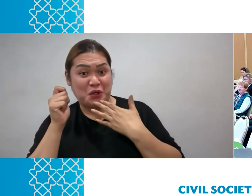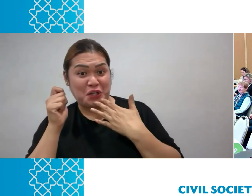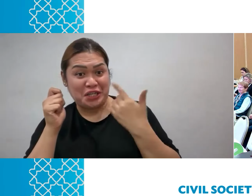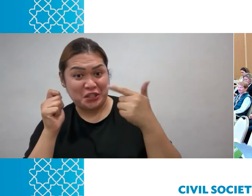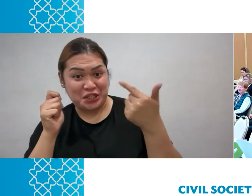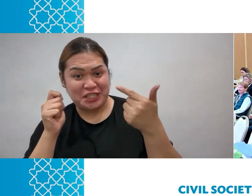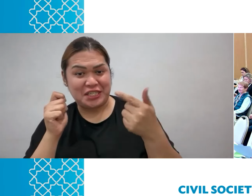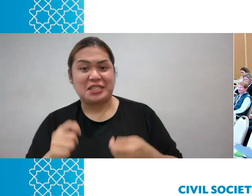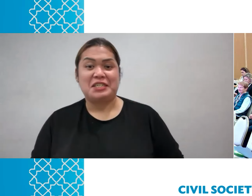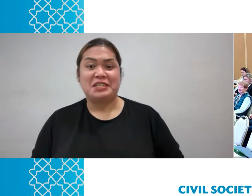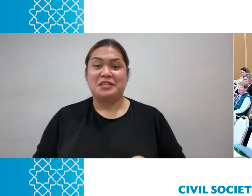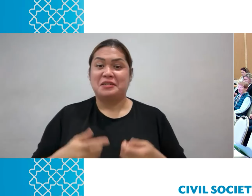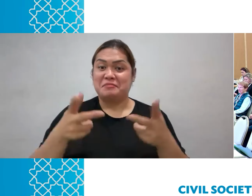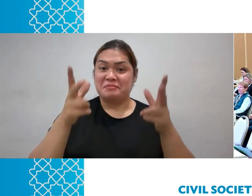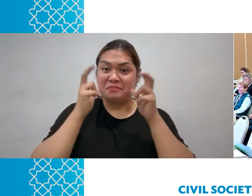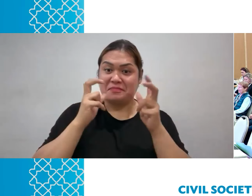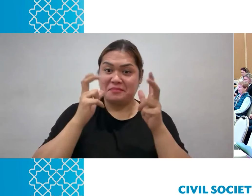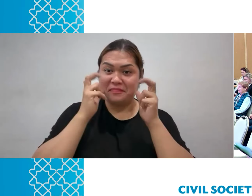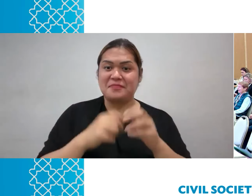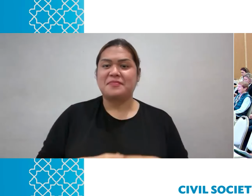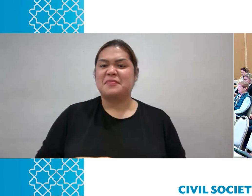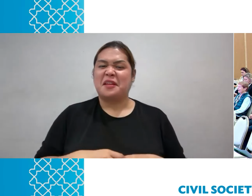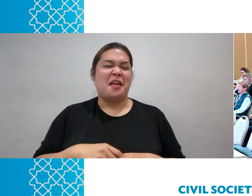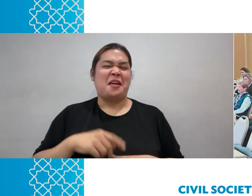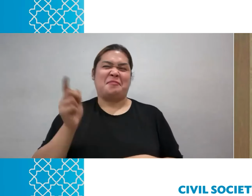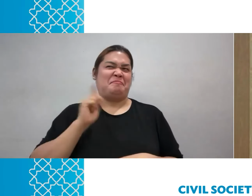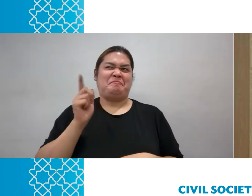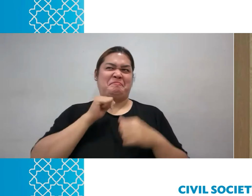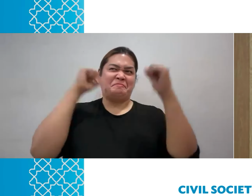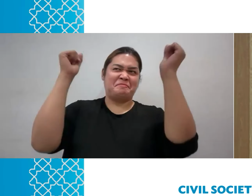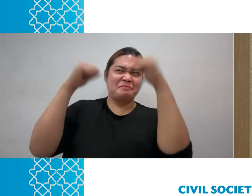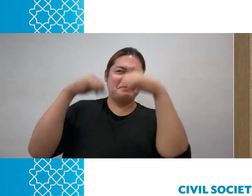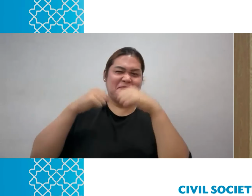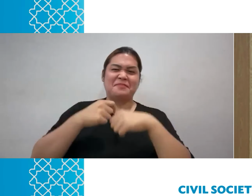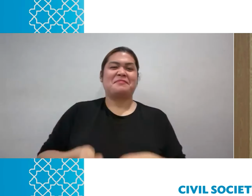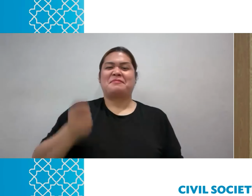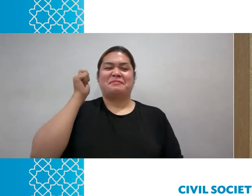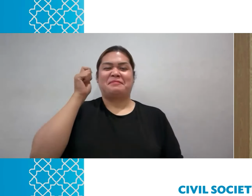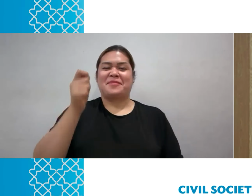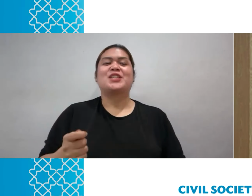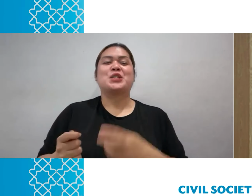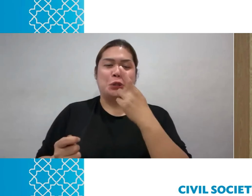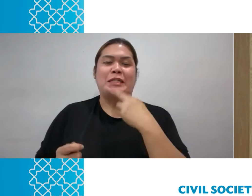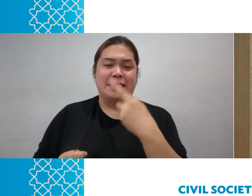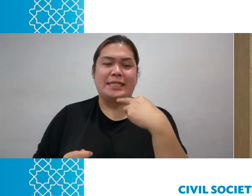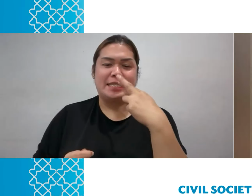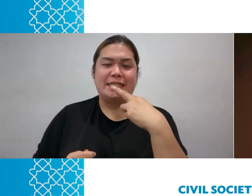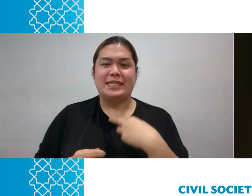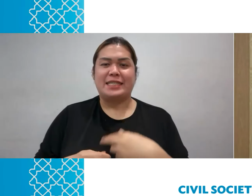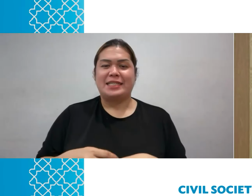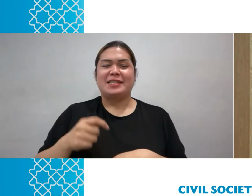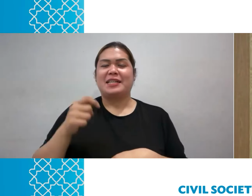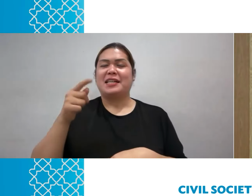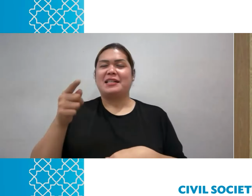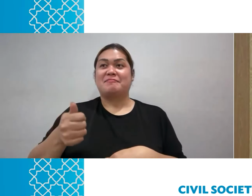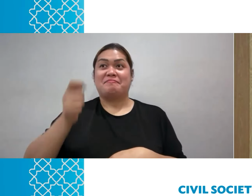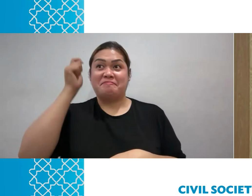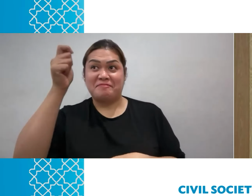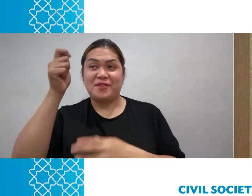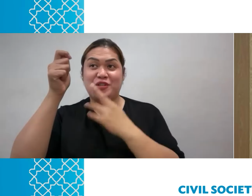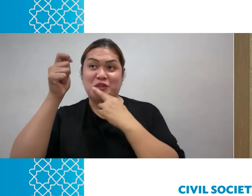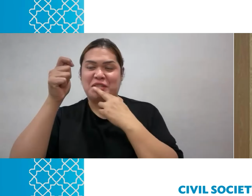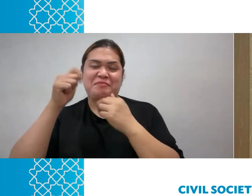something that you really disagree, hold up your red sign. I do not agree. If there's something